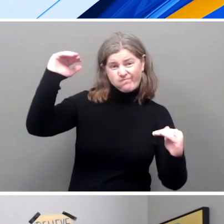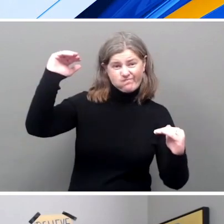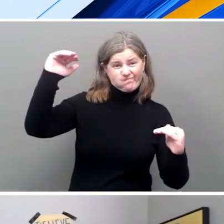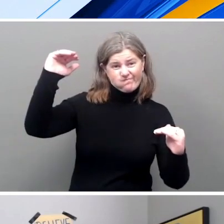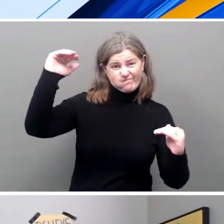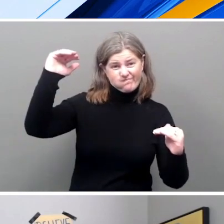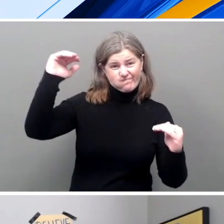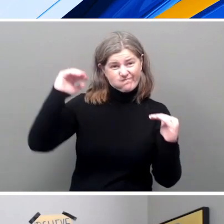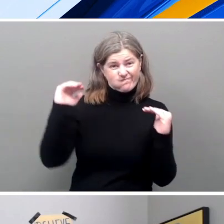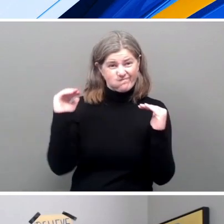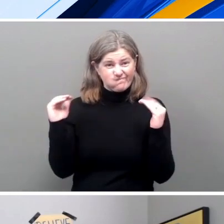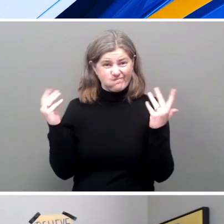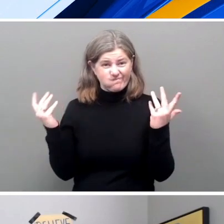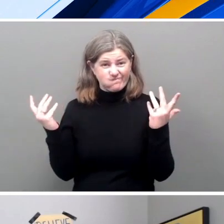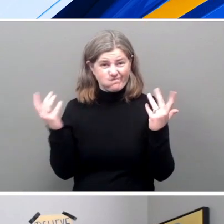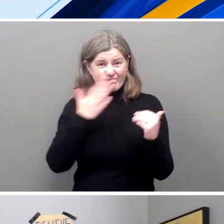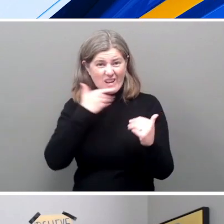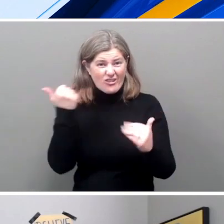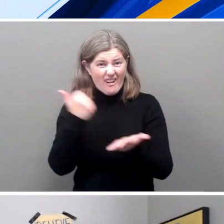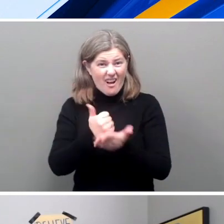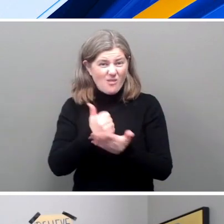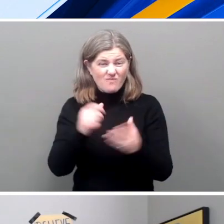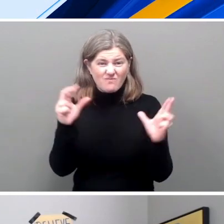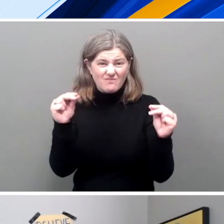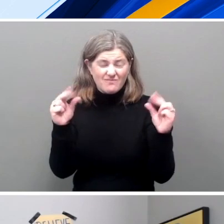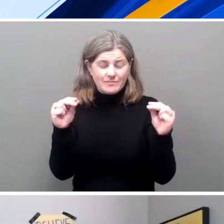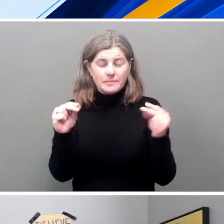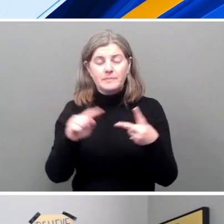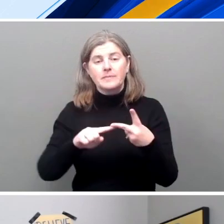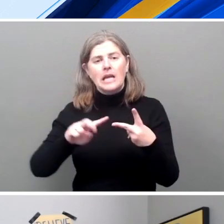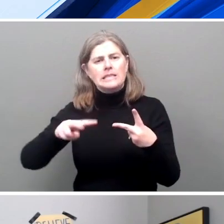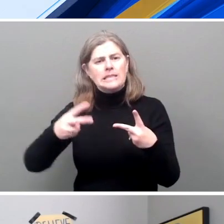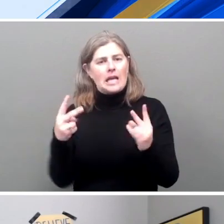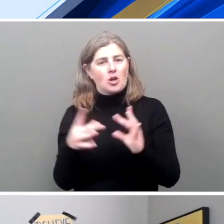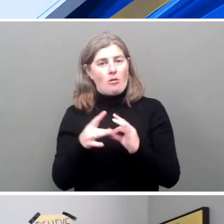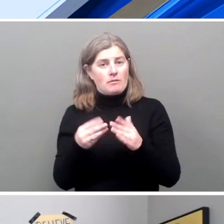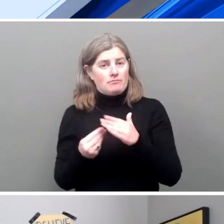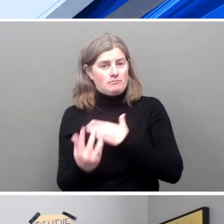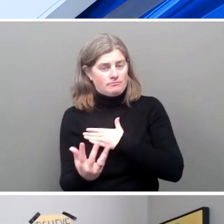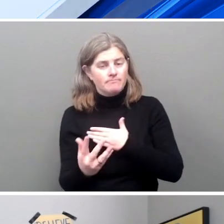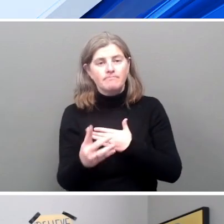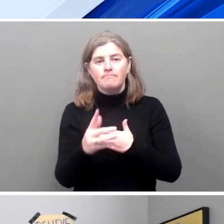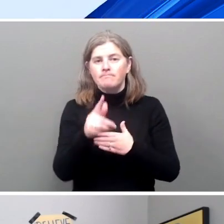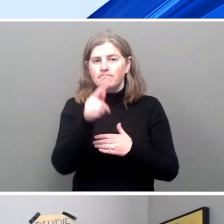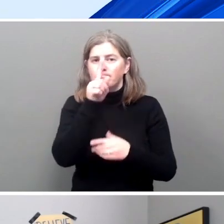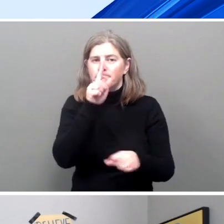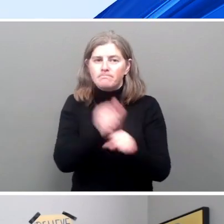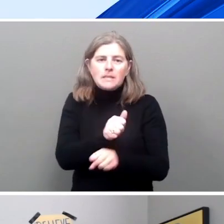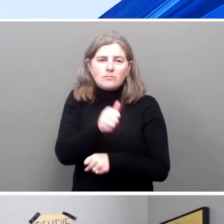about any better. A second comment I have is that it is a private market.